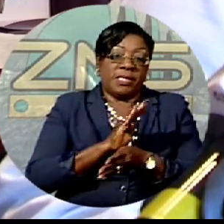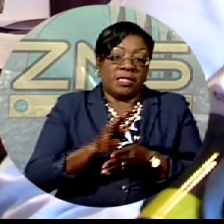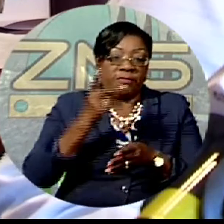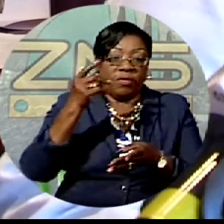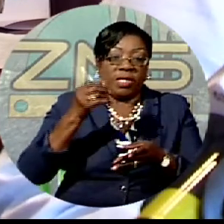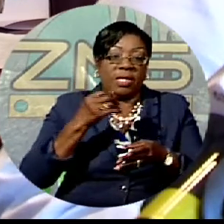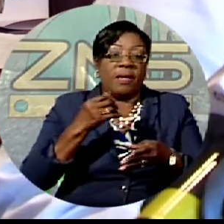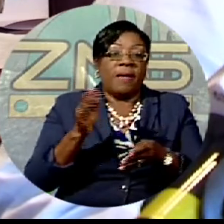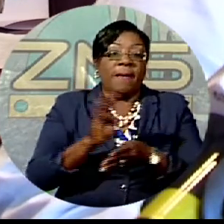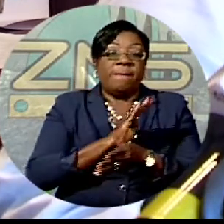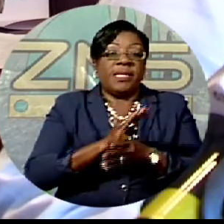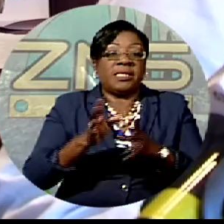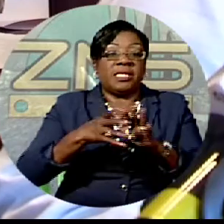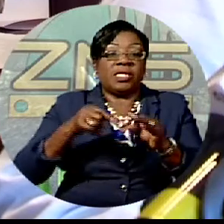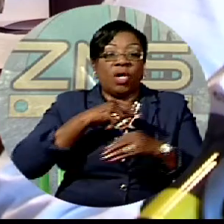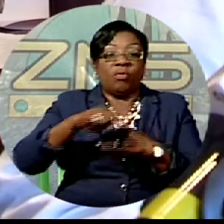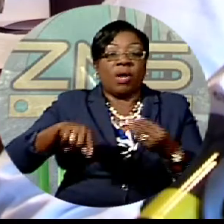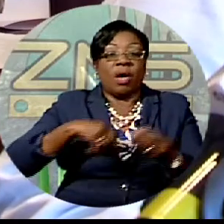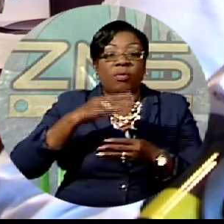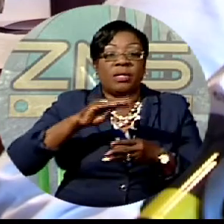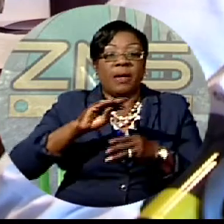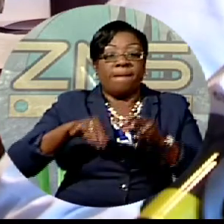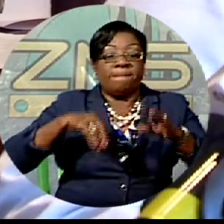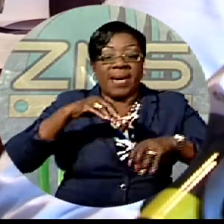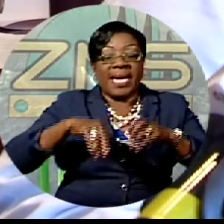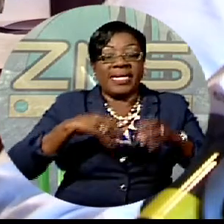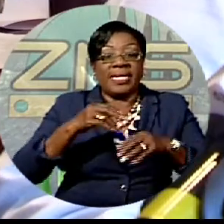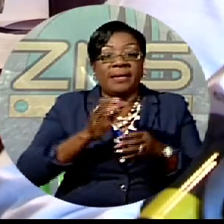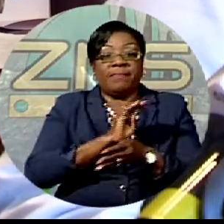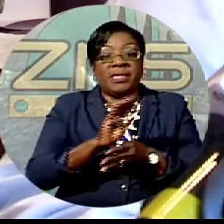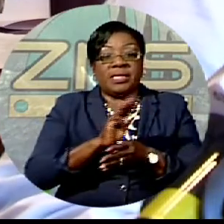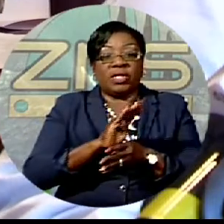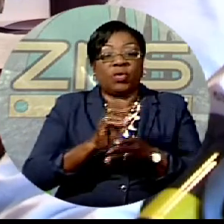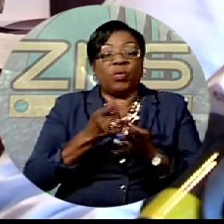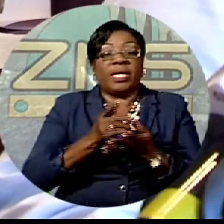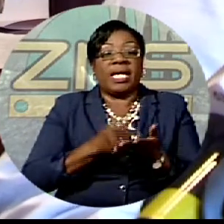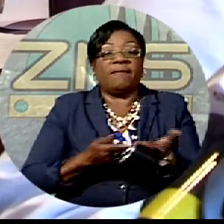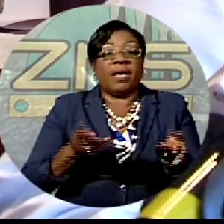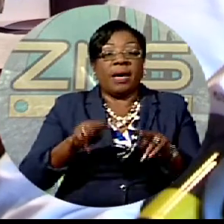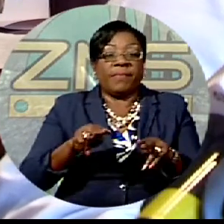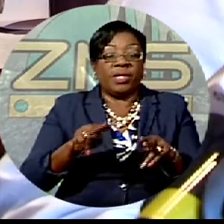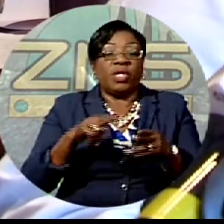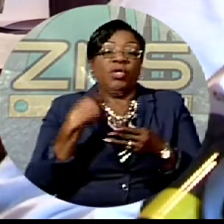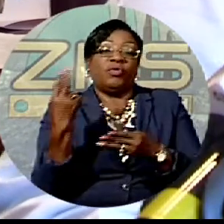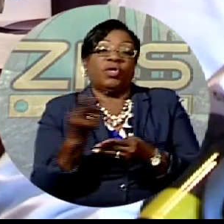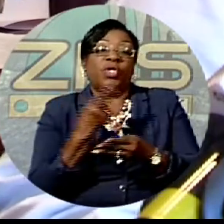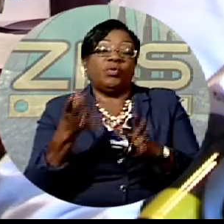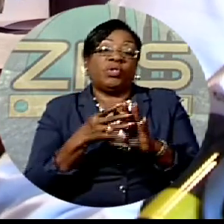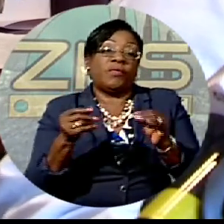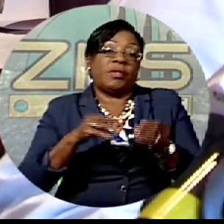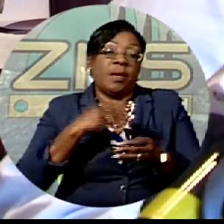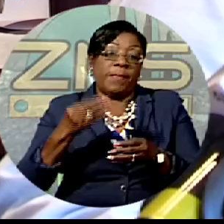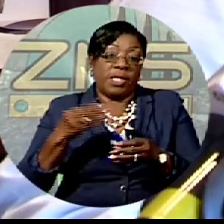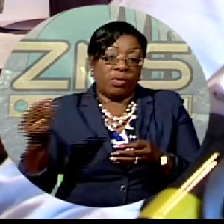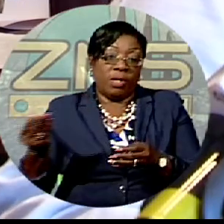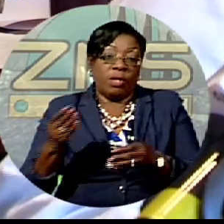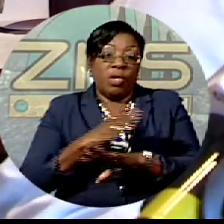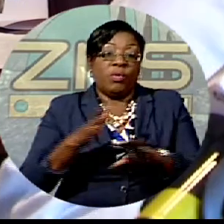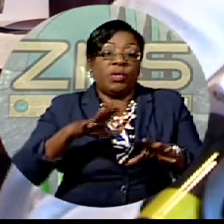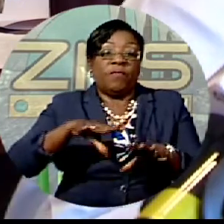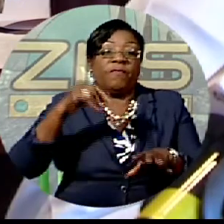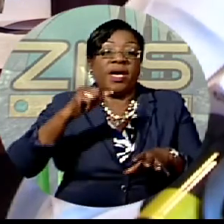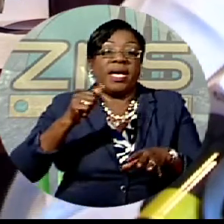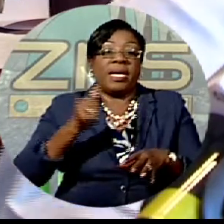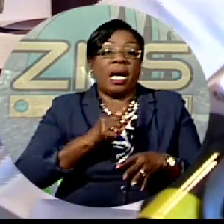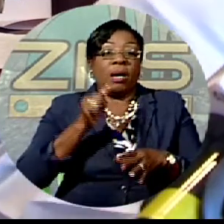industry around the mining sector, so that whatever happens to the use of the material, we don't find ourselves